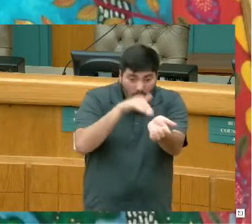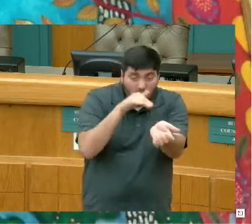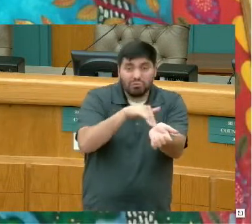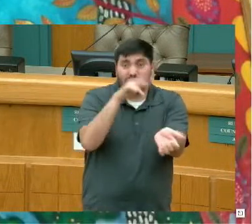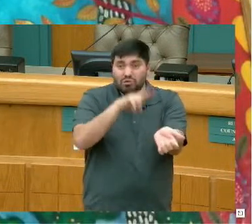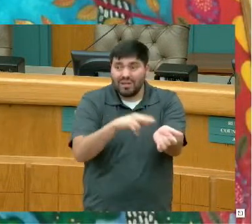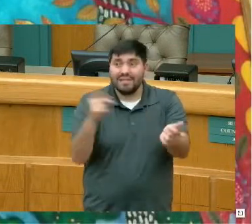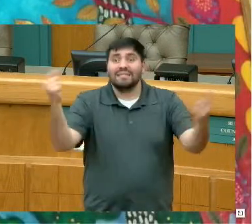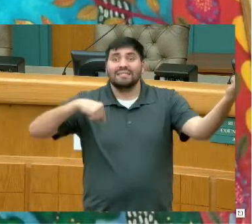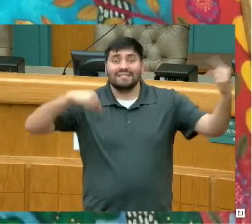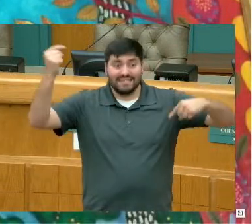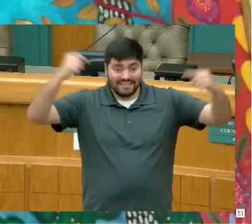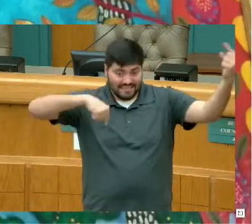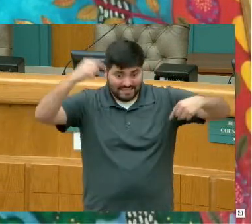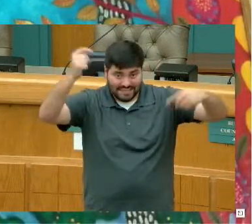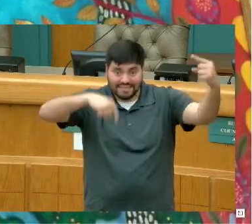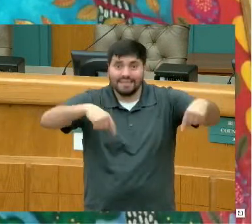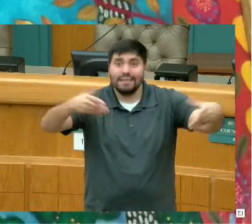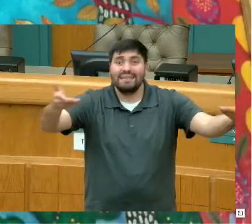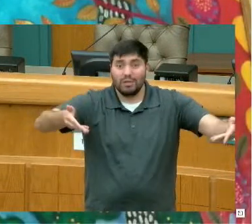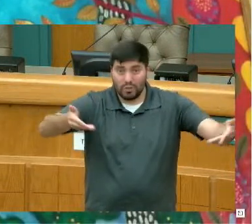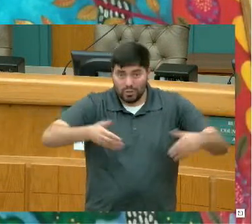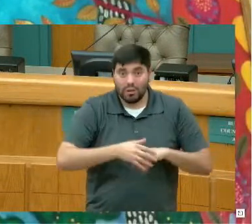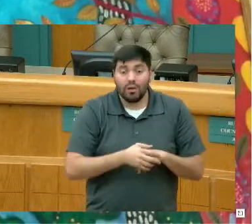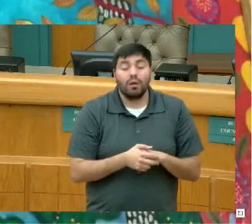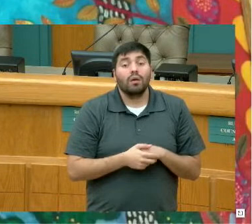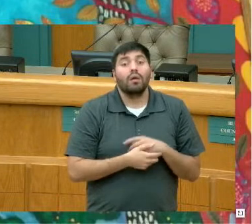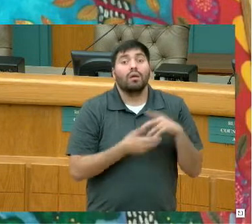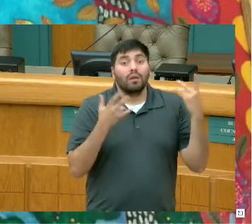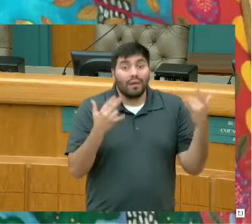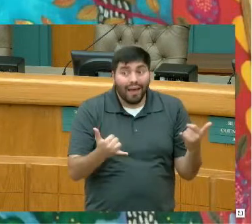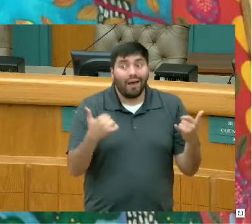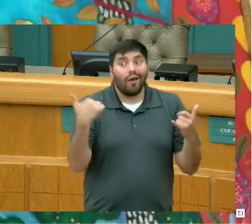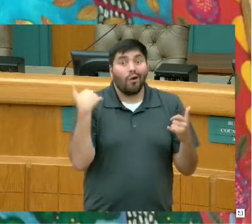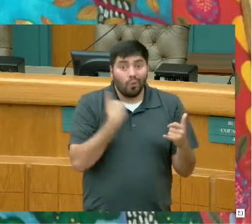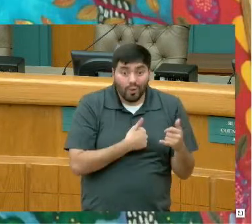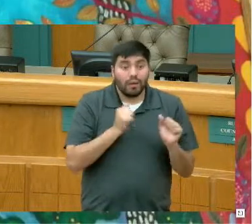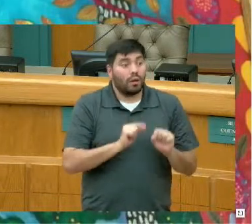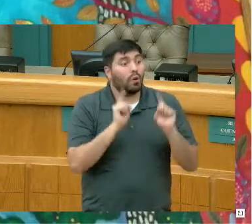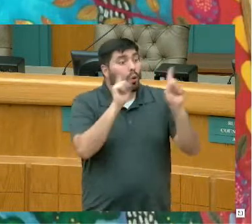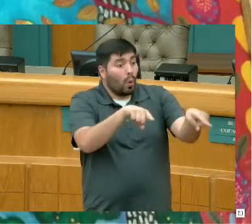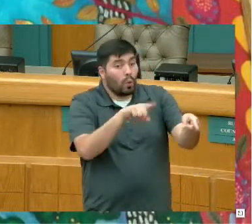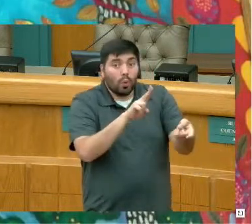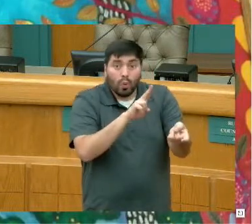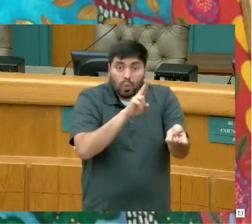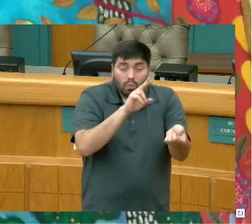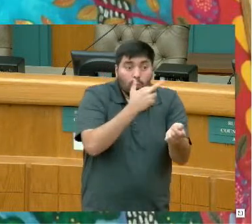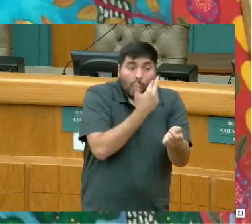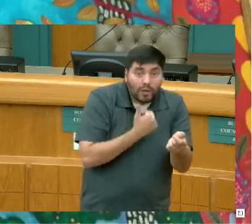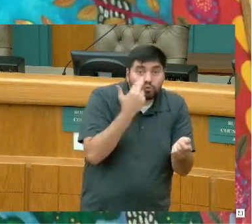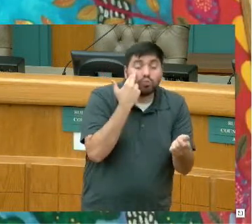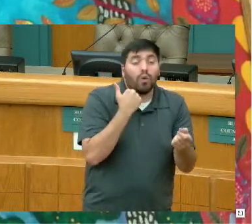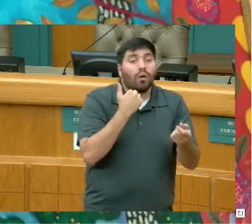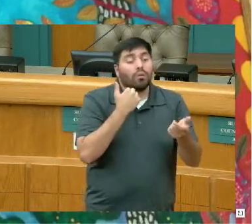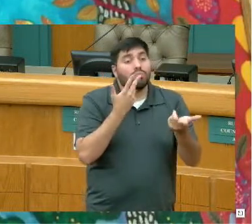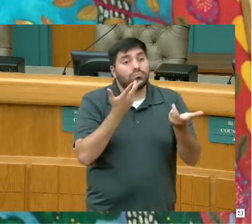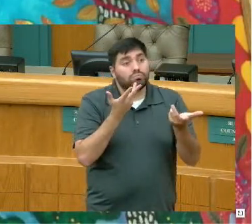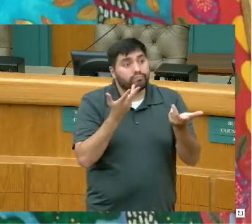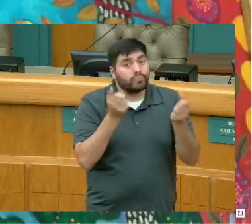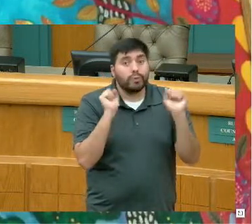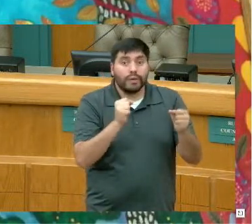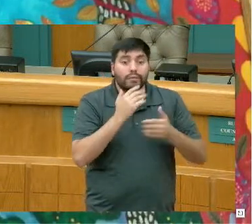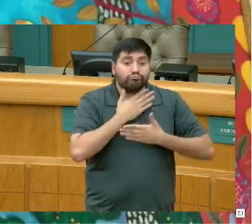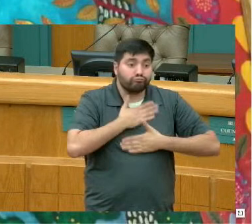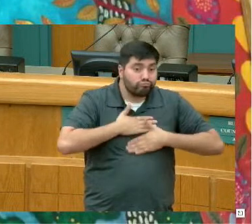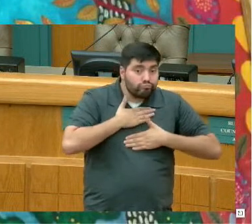in. And because of that capacity, you and I get to still go to a restaurant and